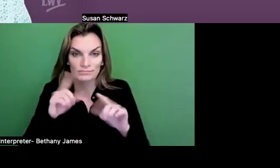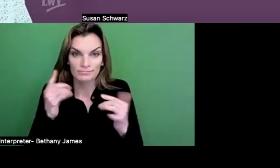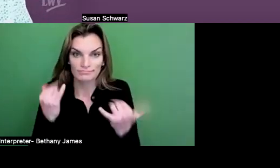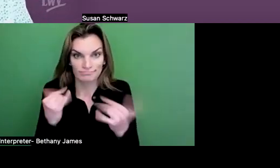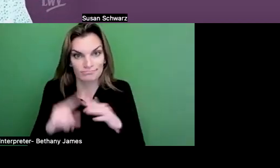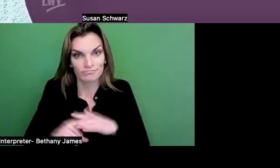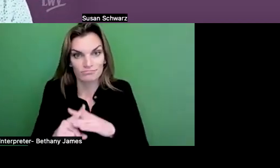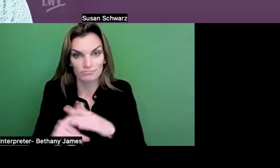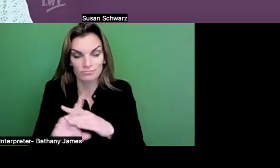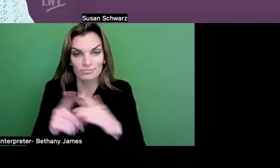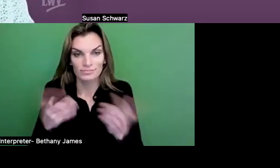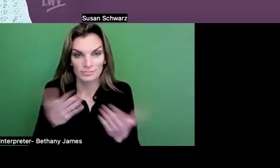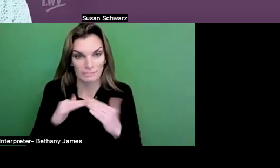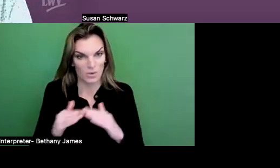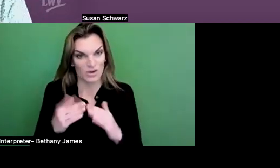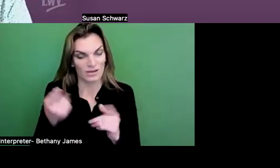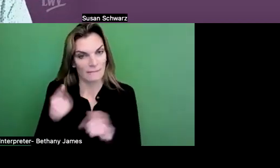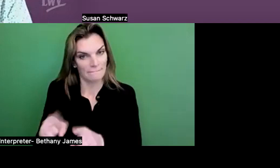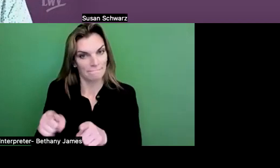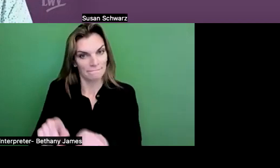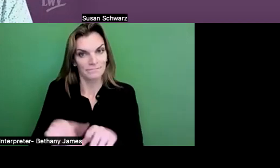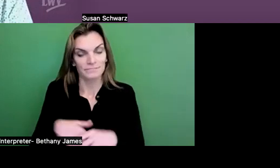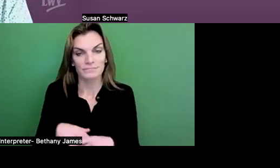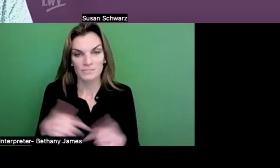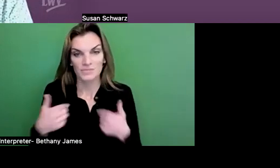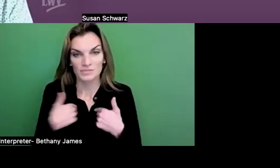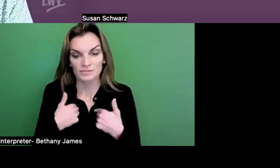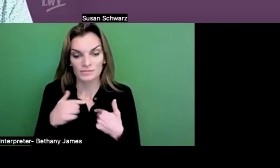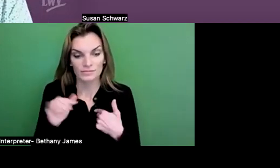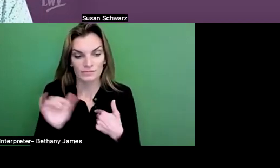our communities today. I also started